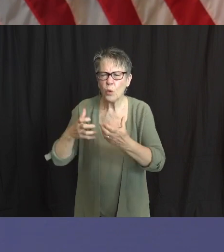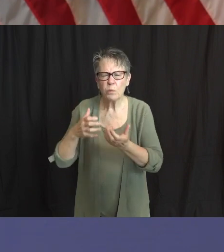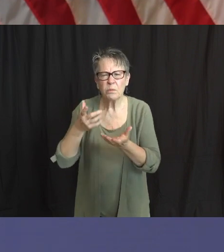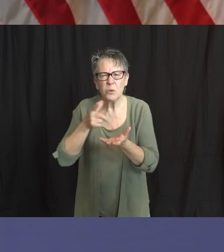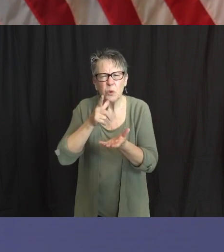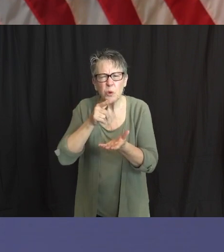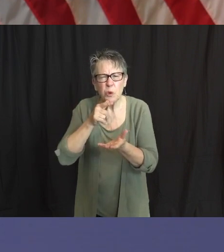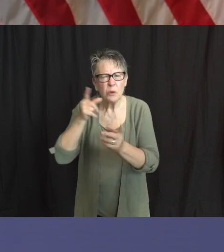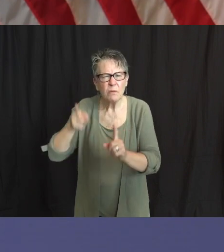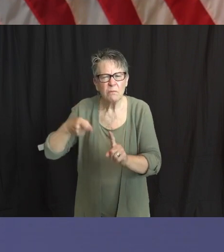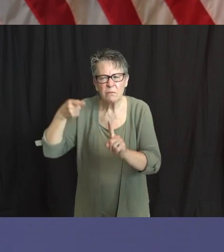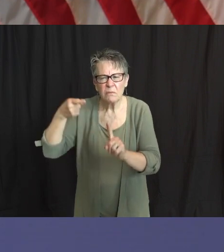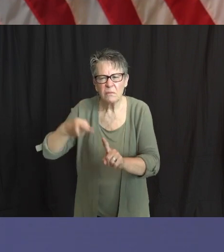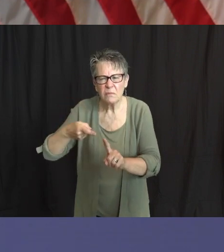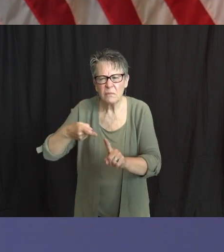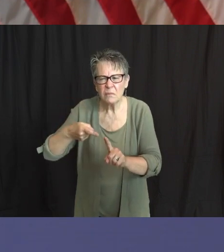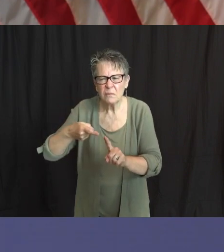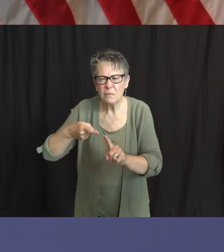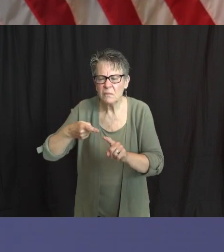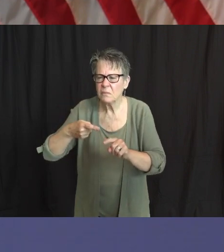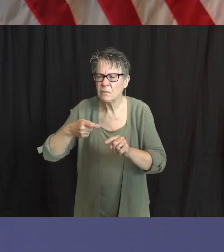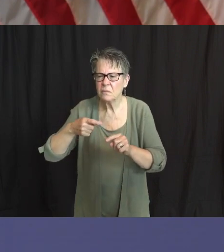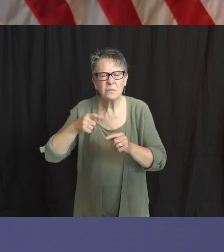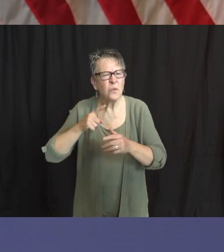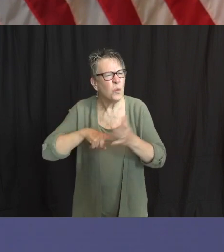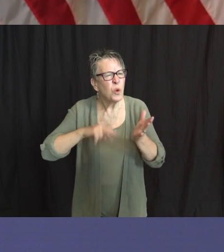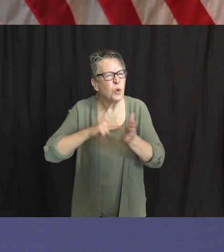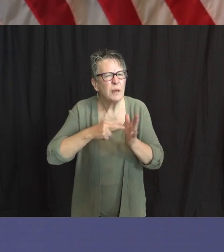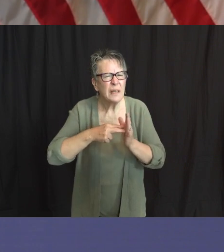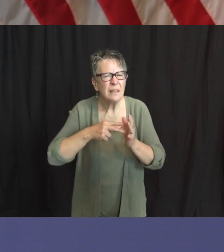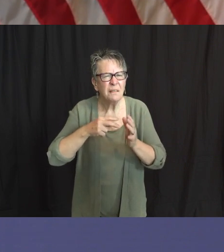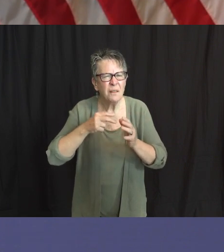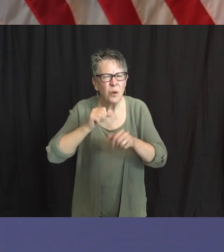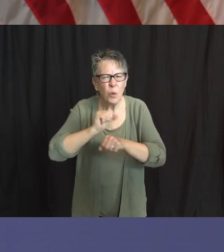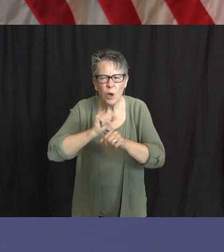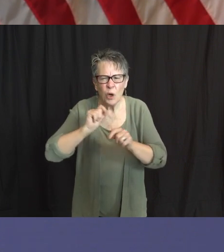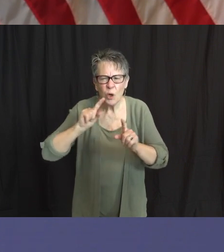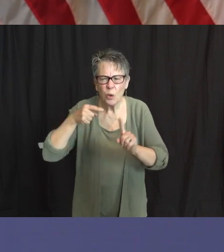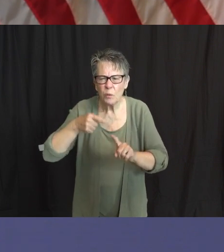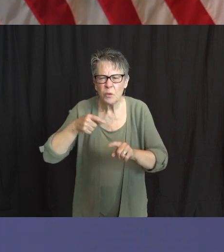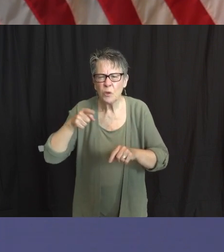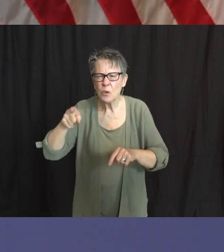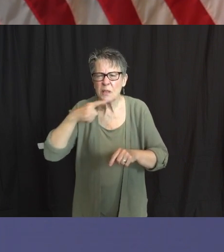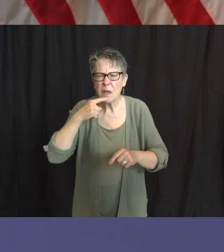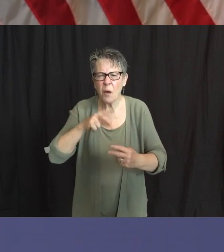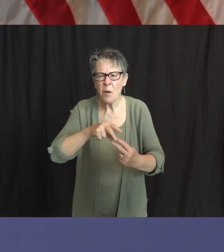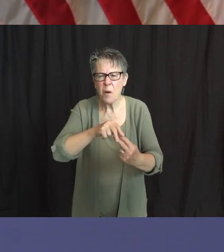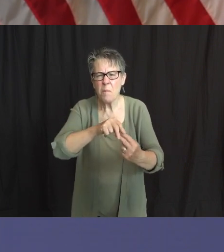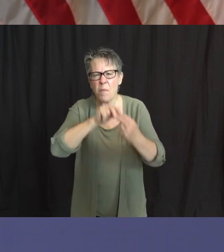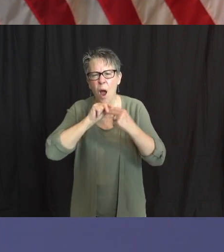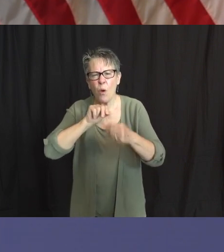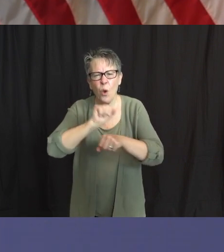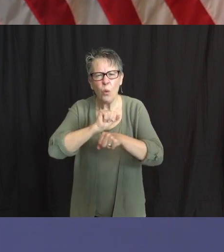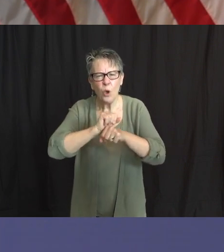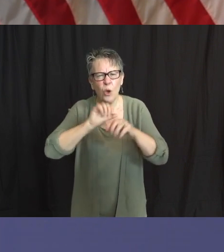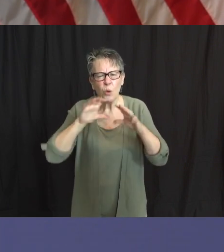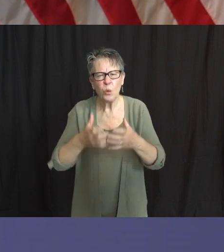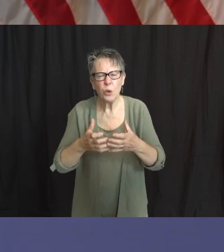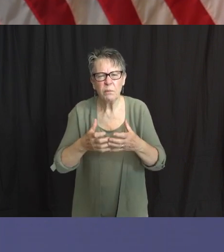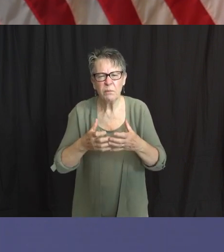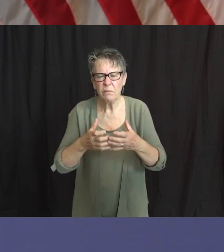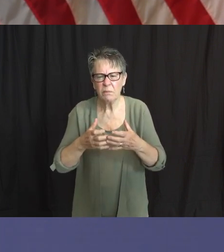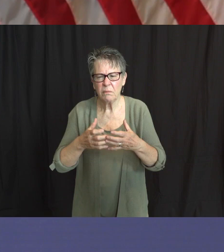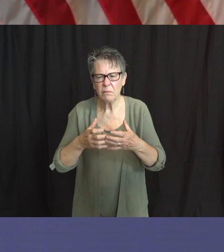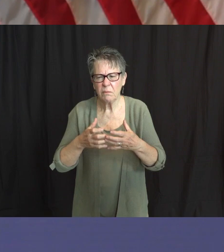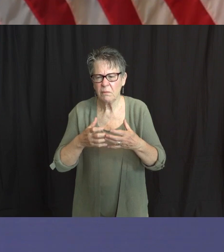what? Who is on your borrowing working group? Okay. How often does it